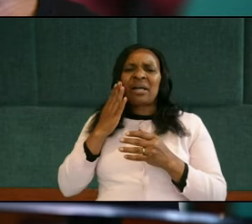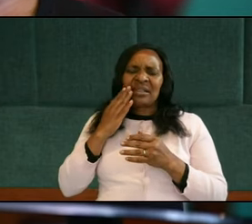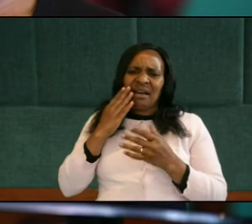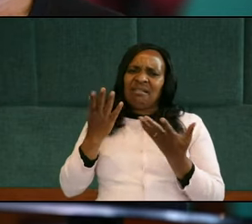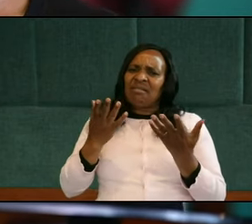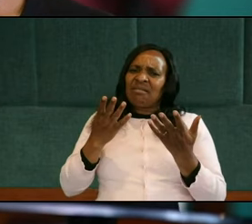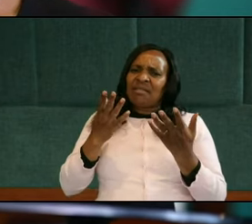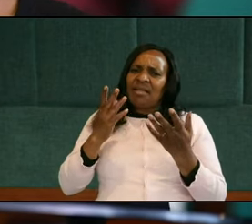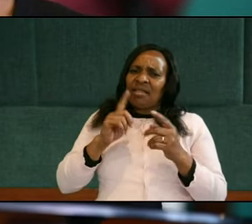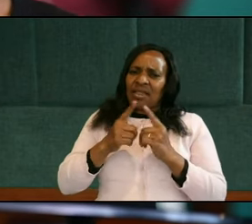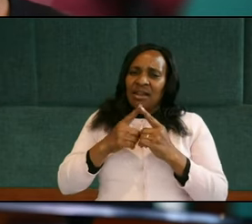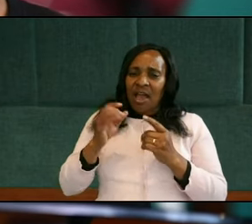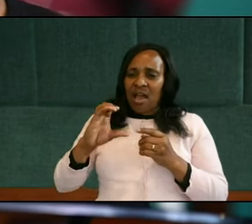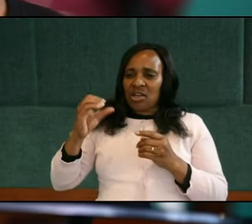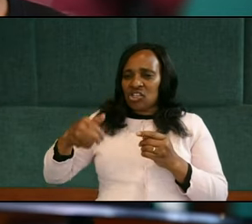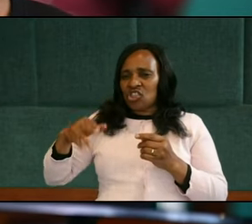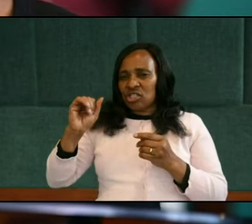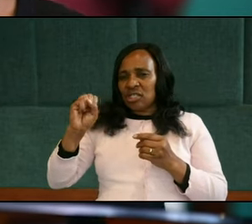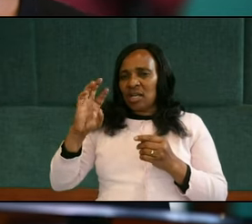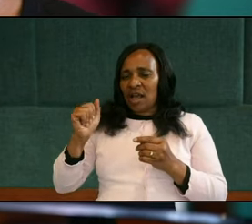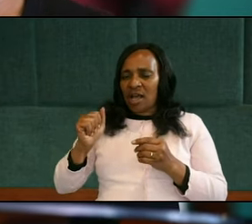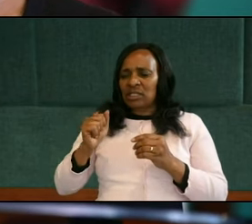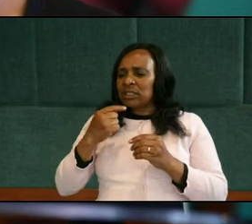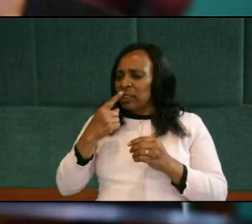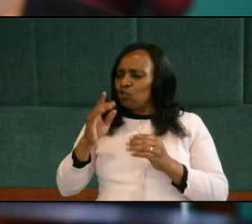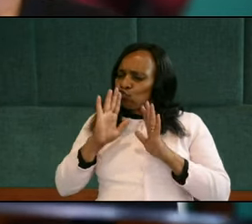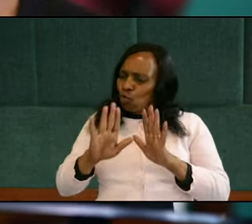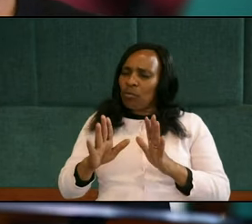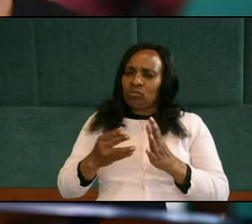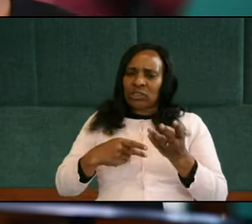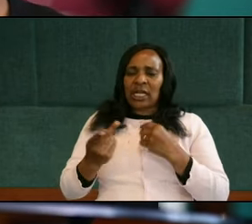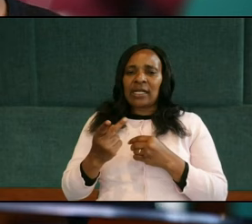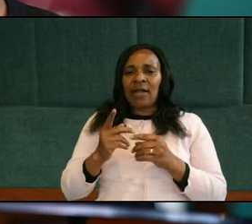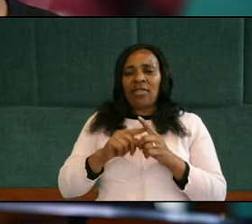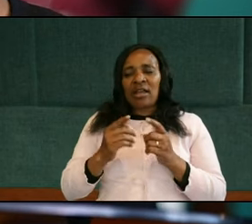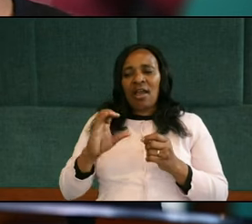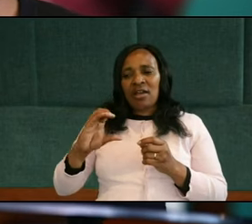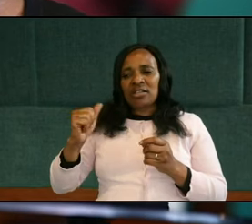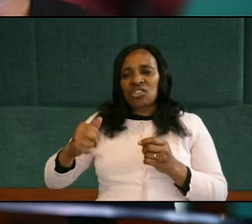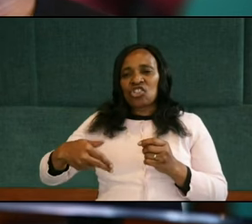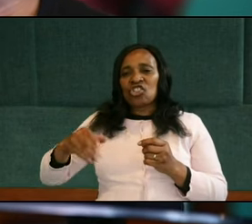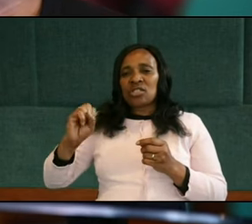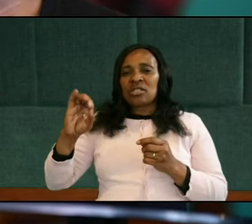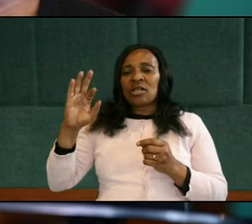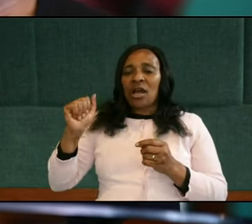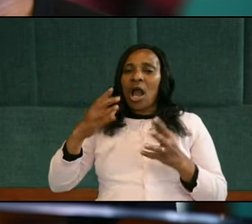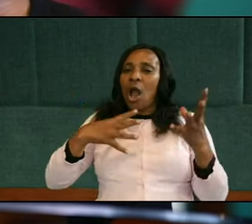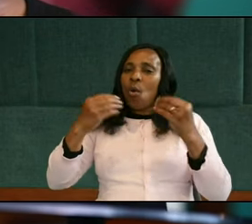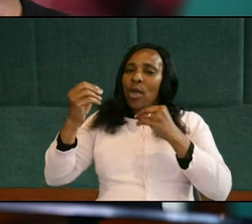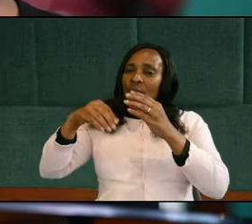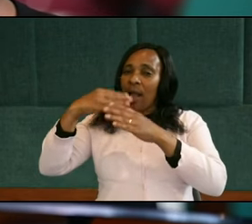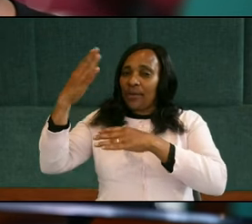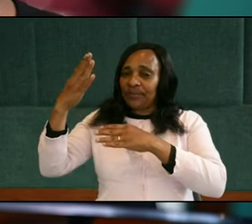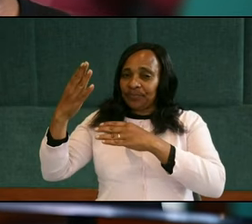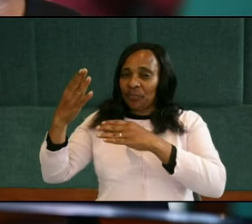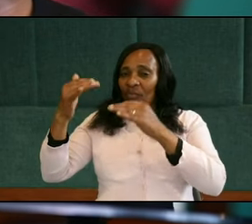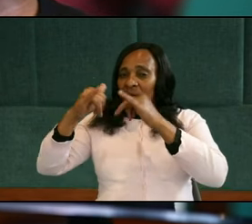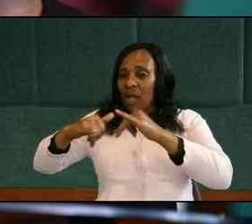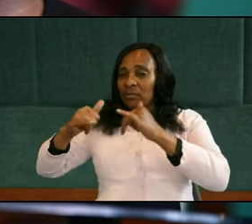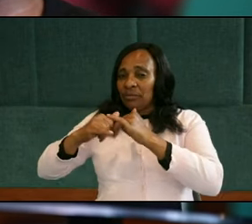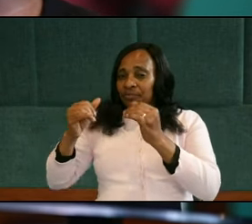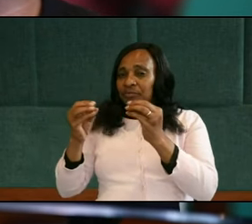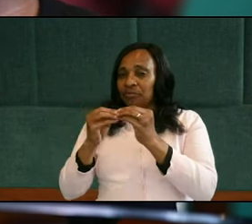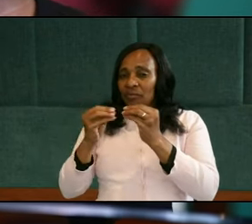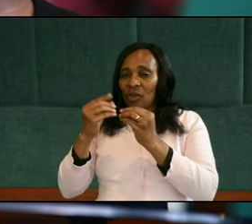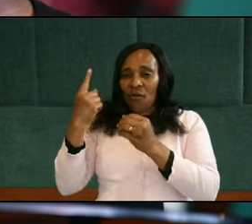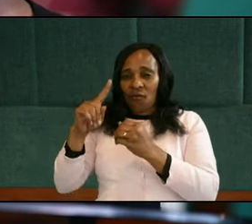whenever Achia asked her to stop selling. Then Achia went away to a special camp meeting for children. For